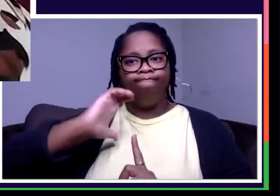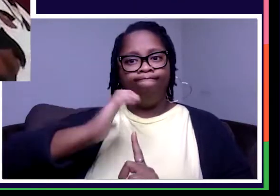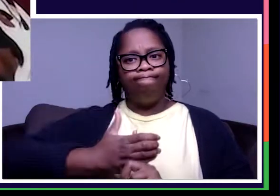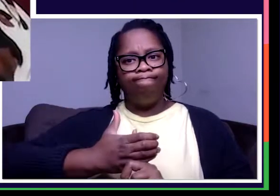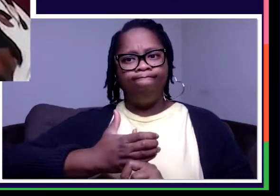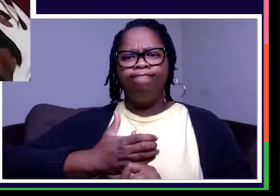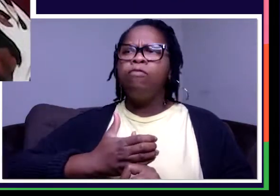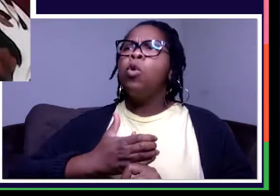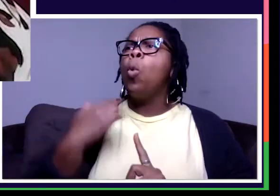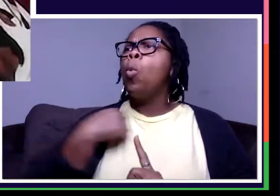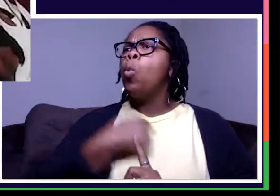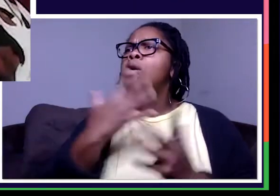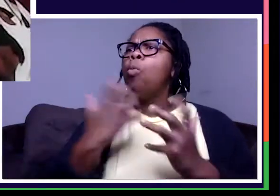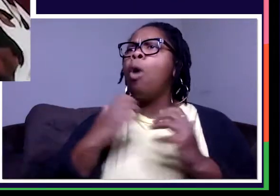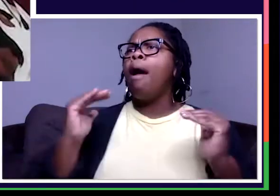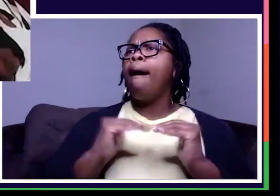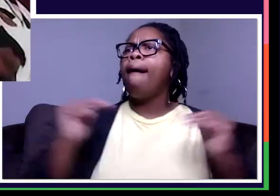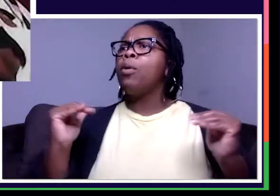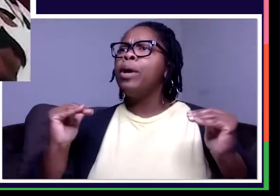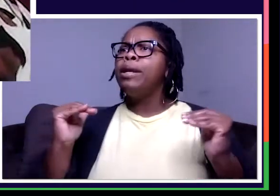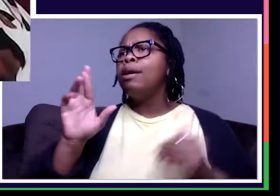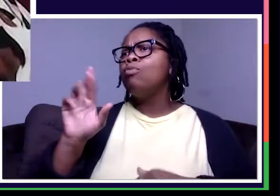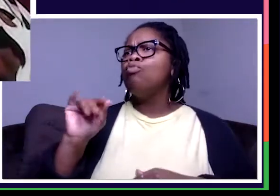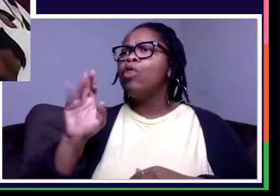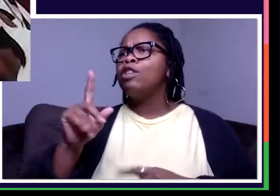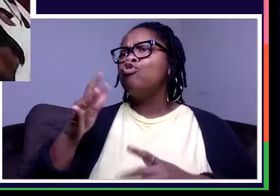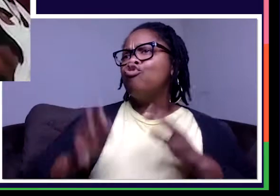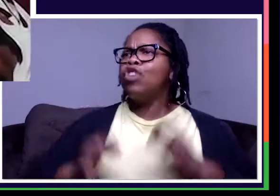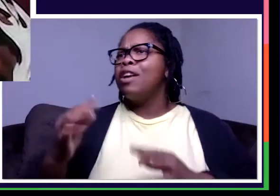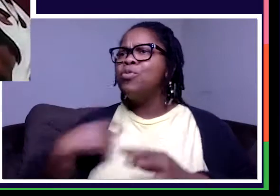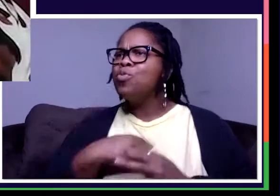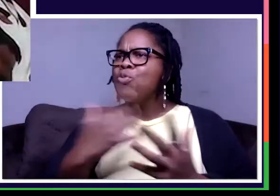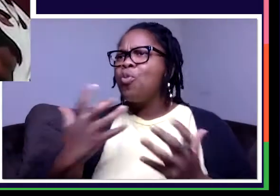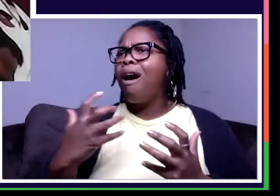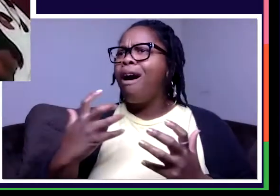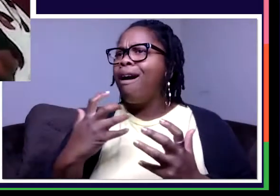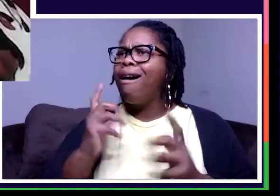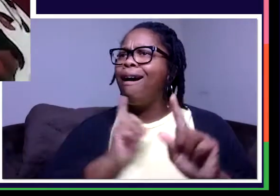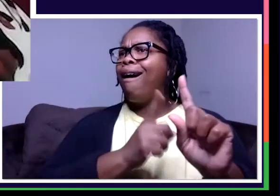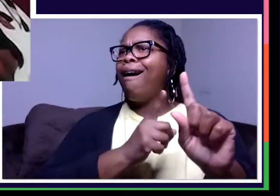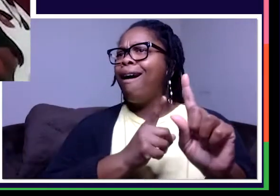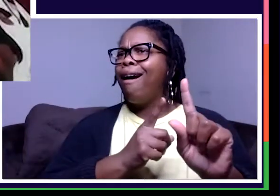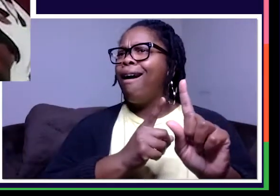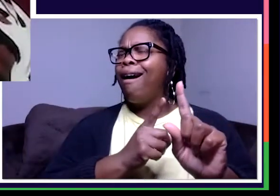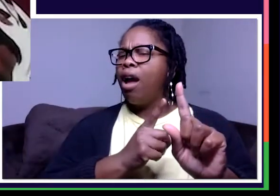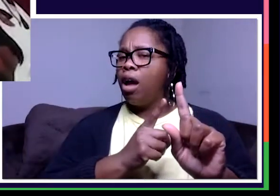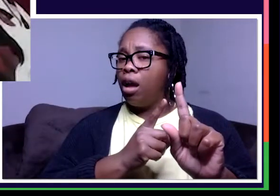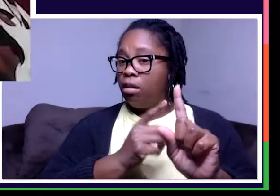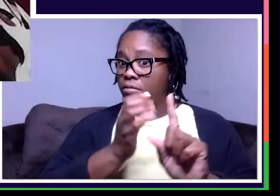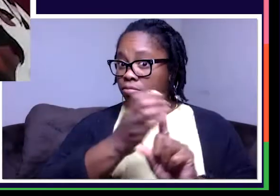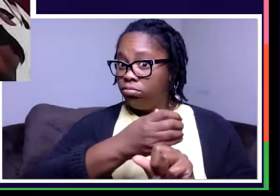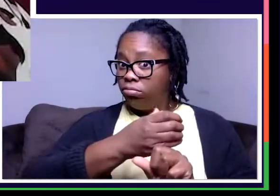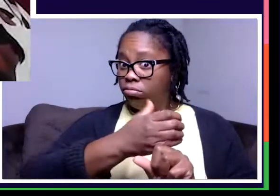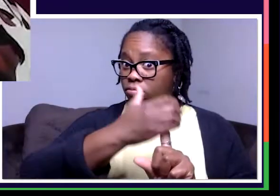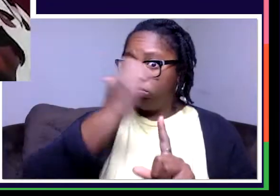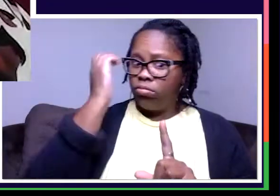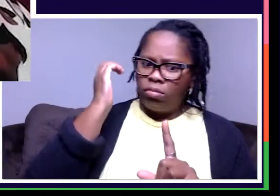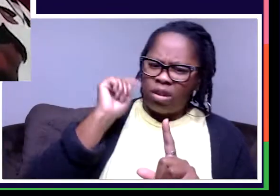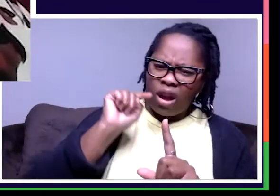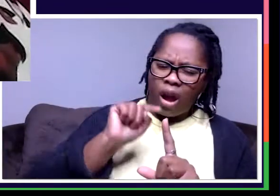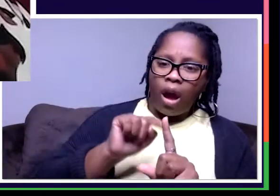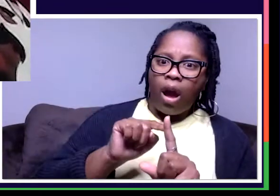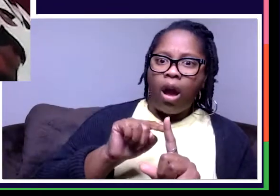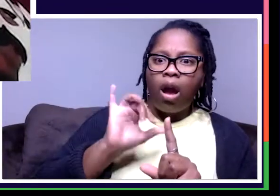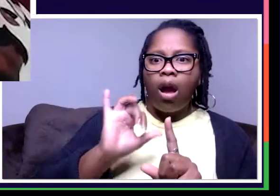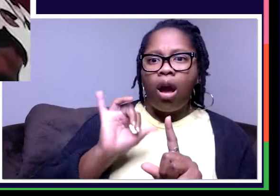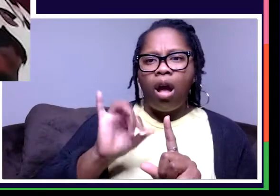cloak their calls in the language of equity and racial justice. But it's clear that